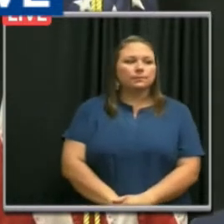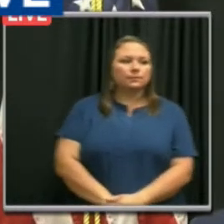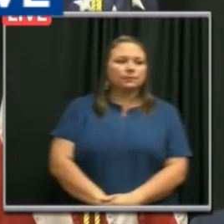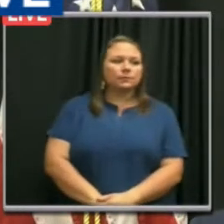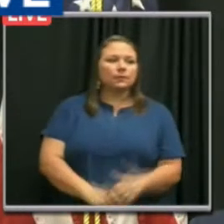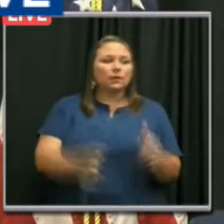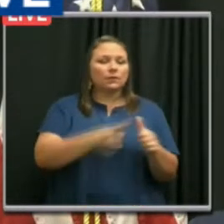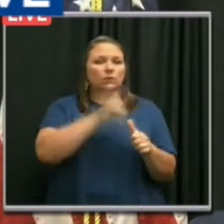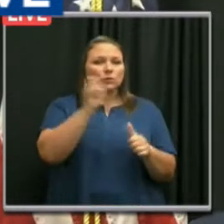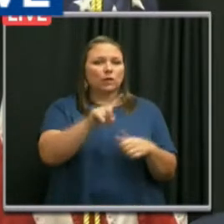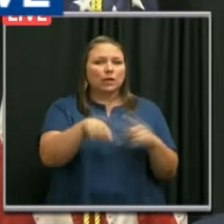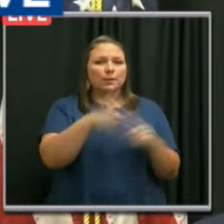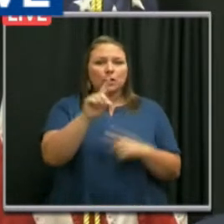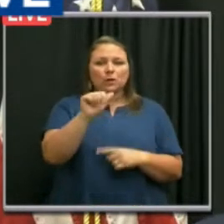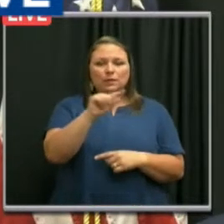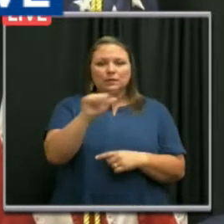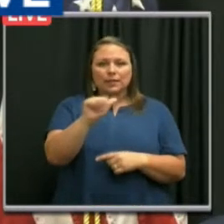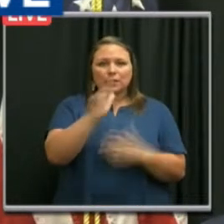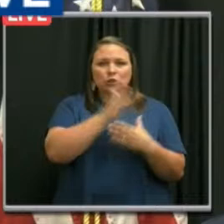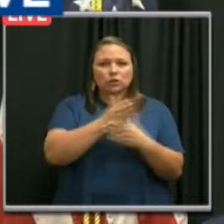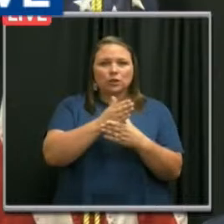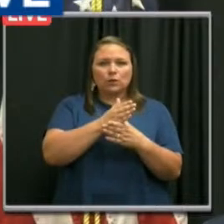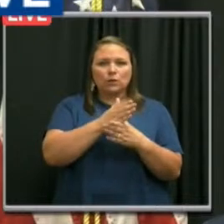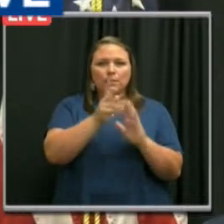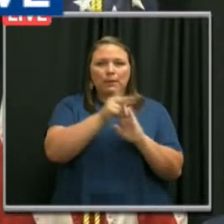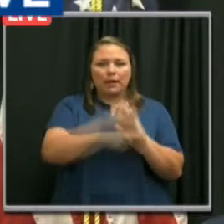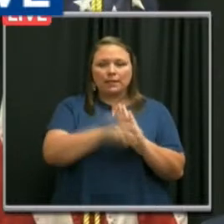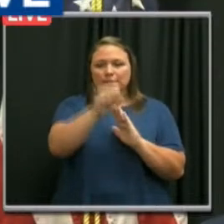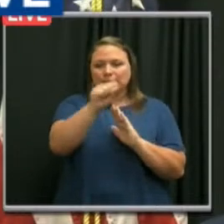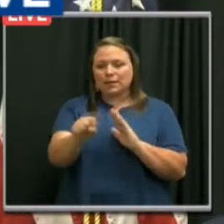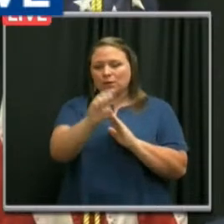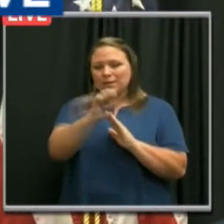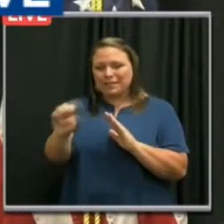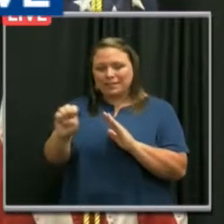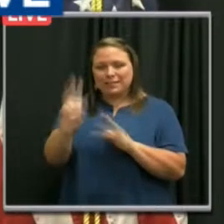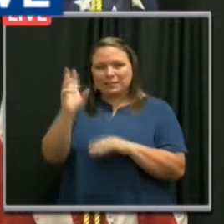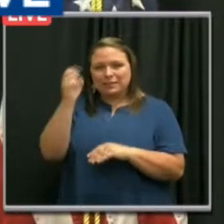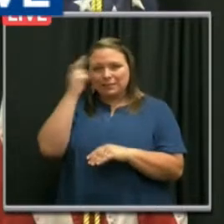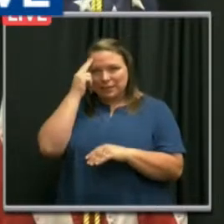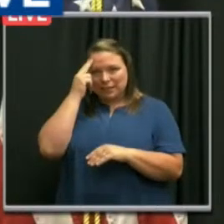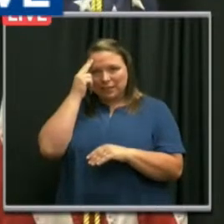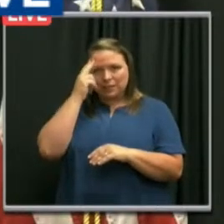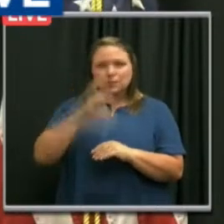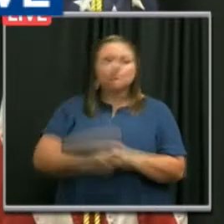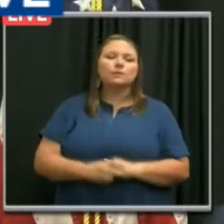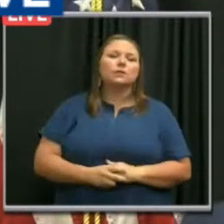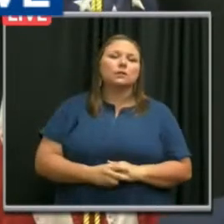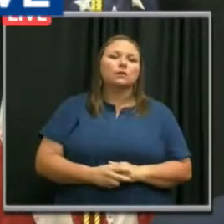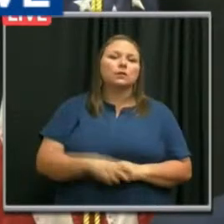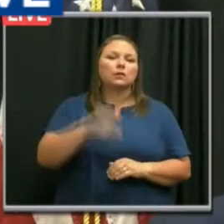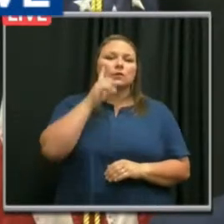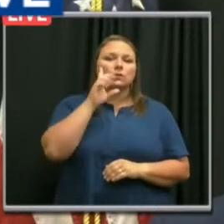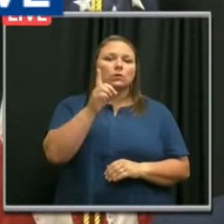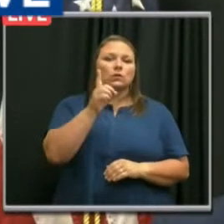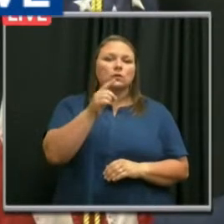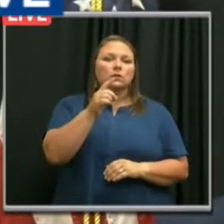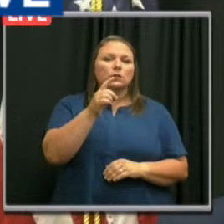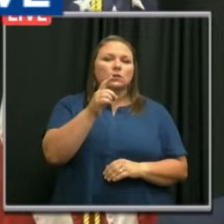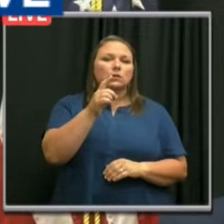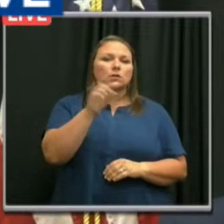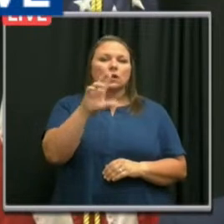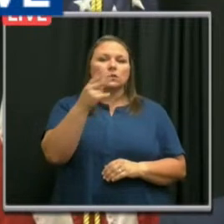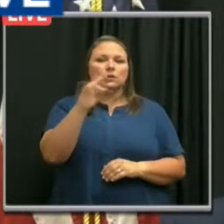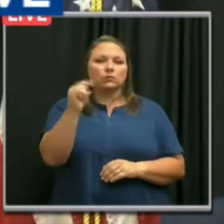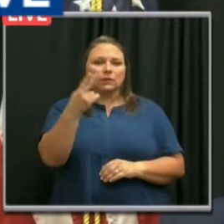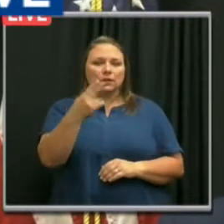So the first question is about the data sharing policy in Southeast for Dr. Jahangir, and then